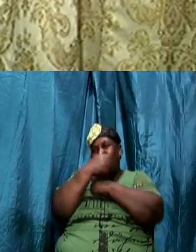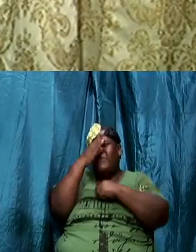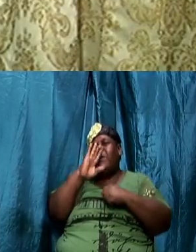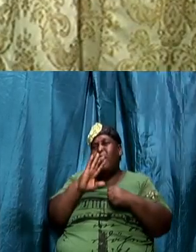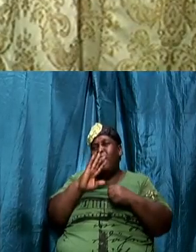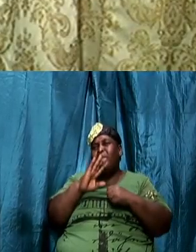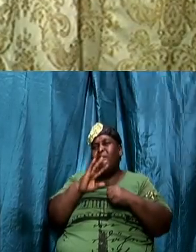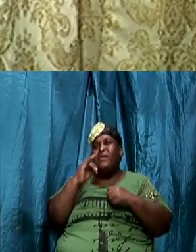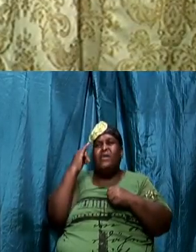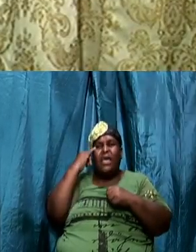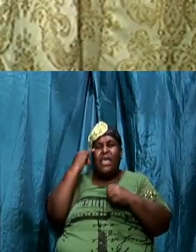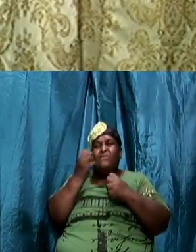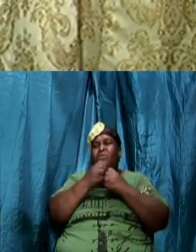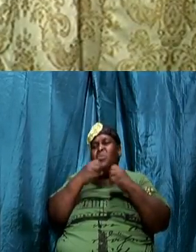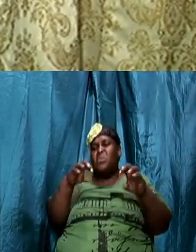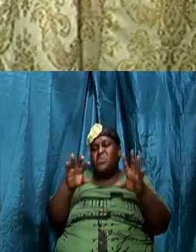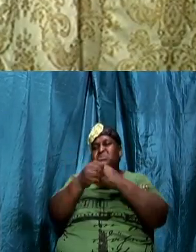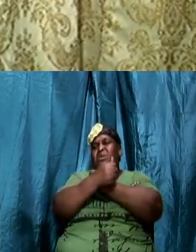it?